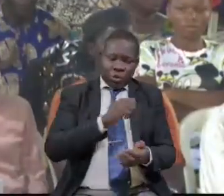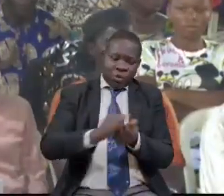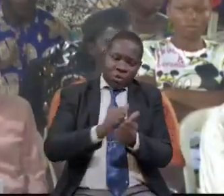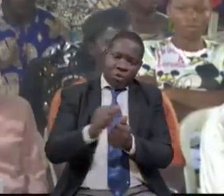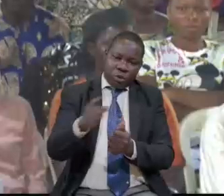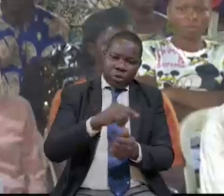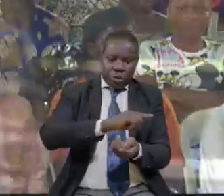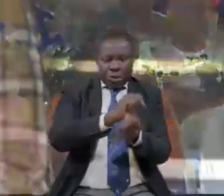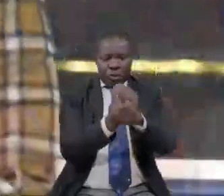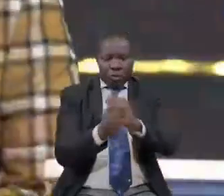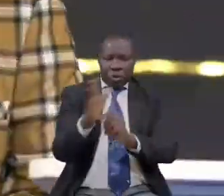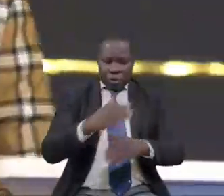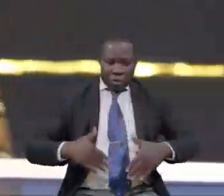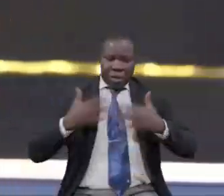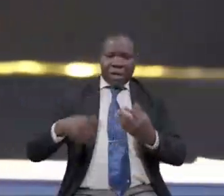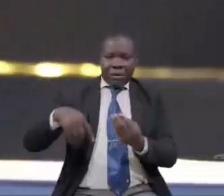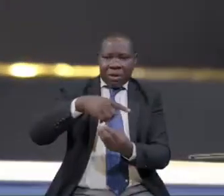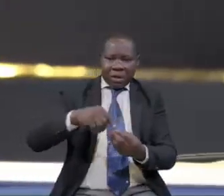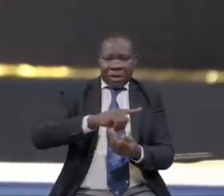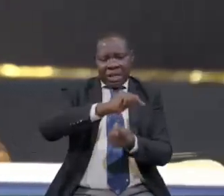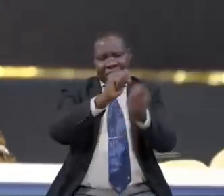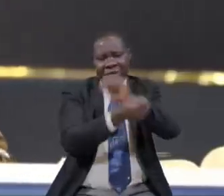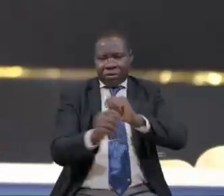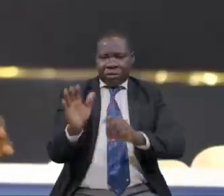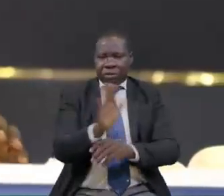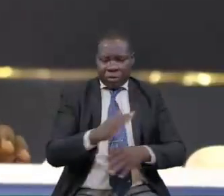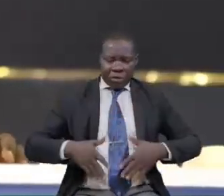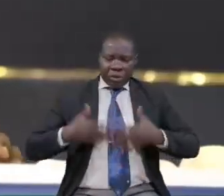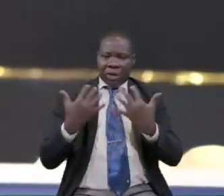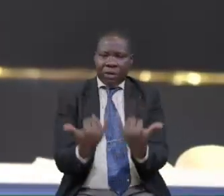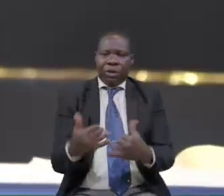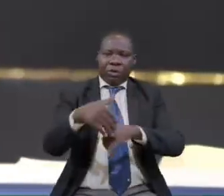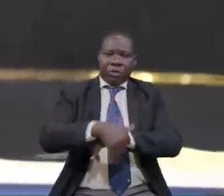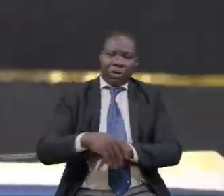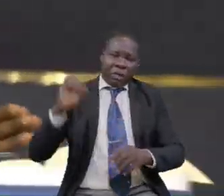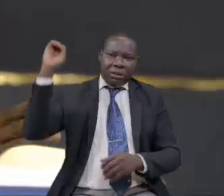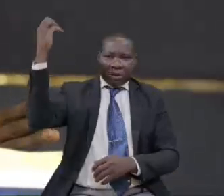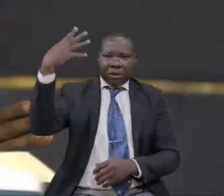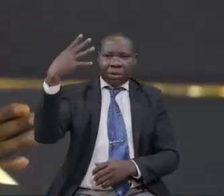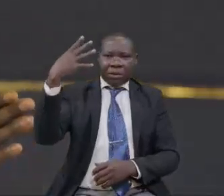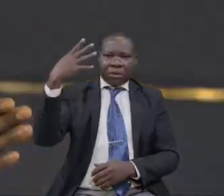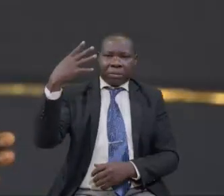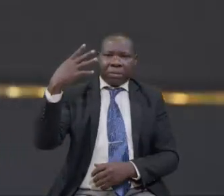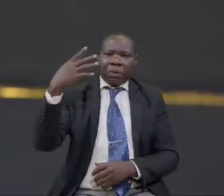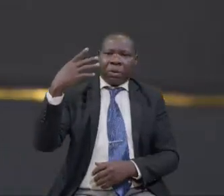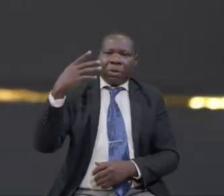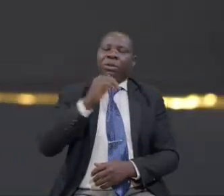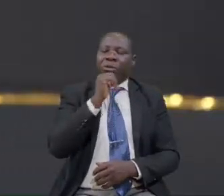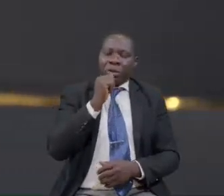around, transform your life. Tonight, grace untold,